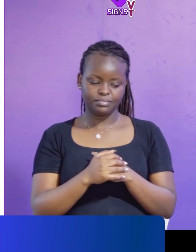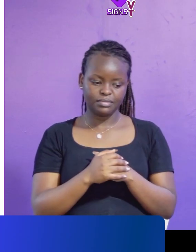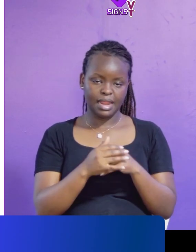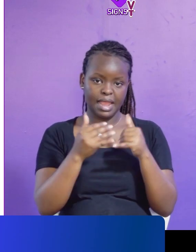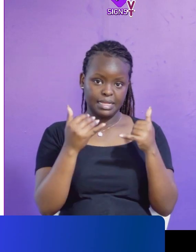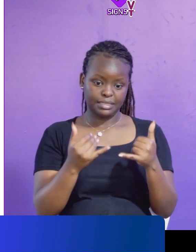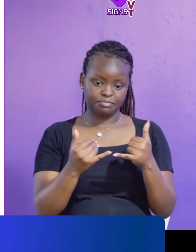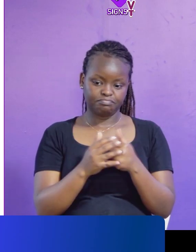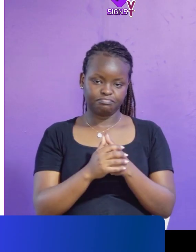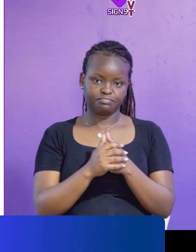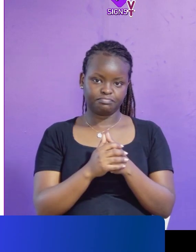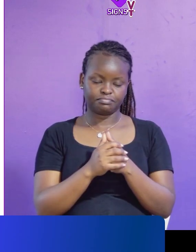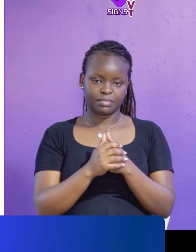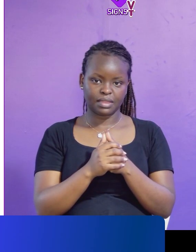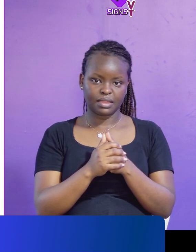flying